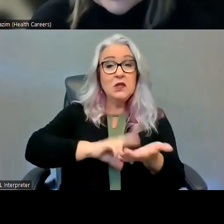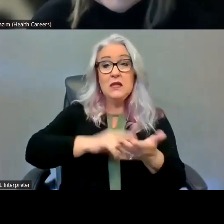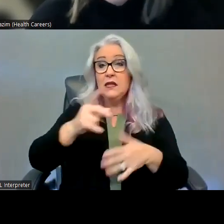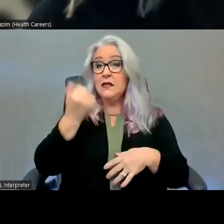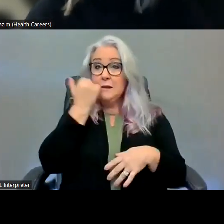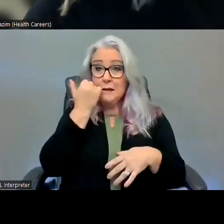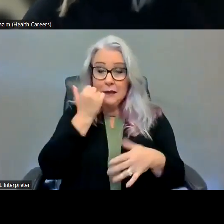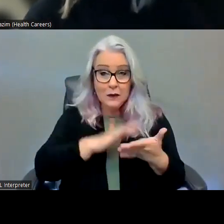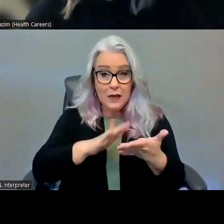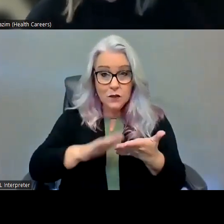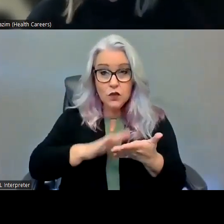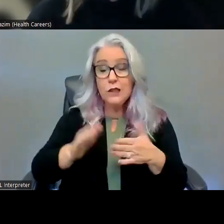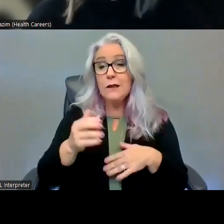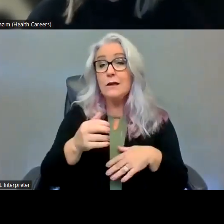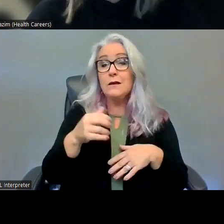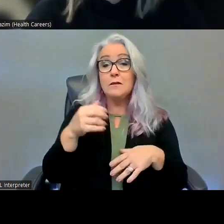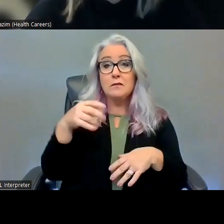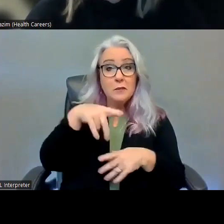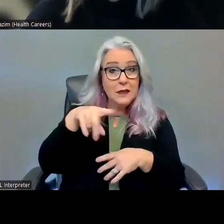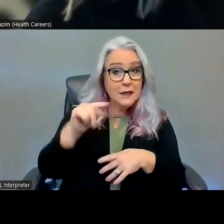physical therapy assistant, and others.